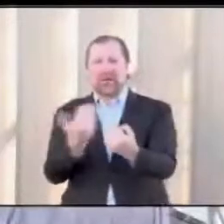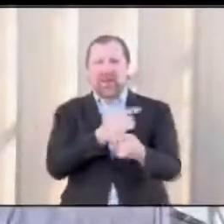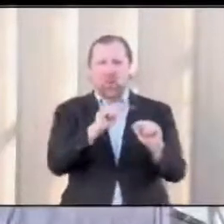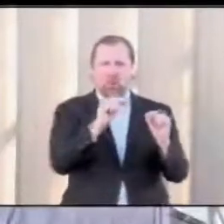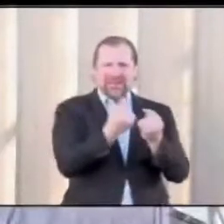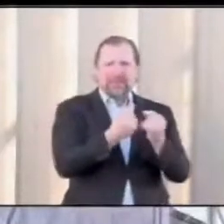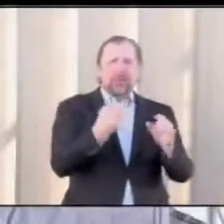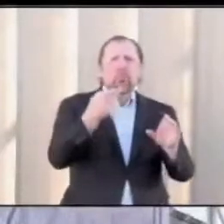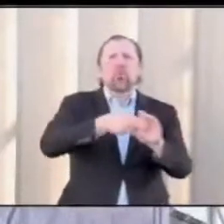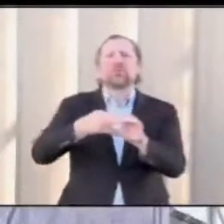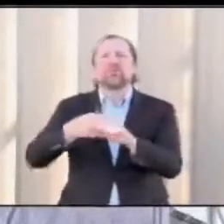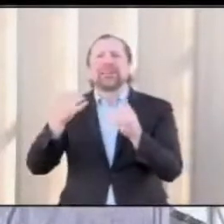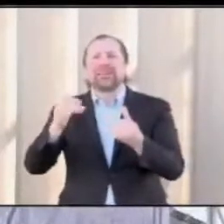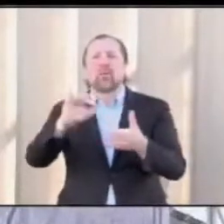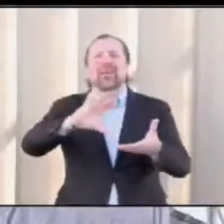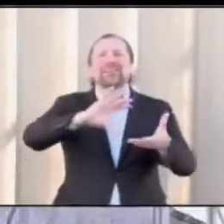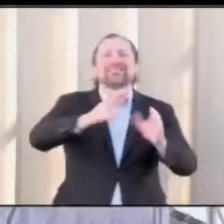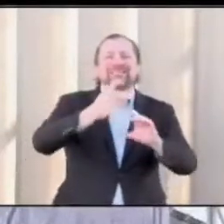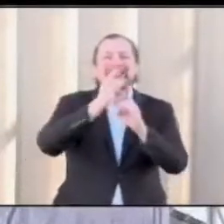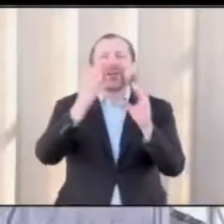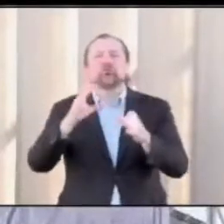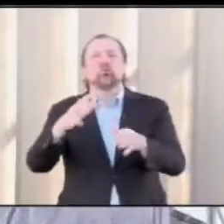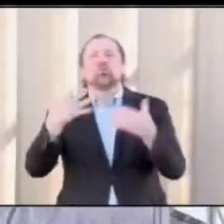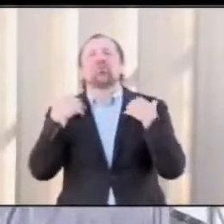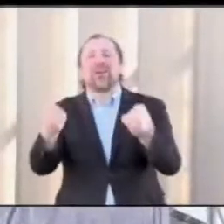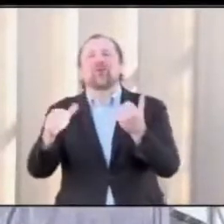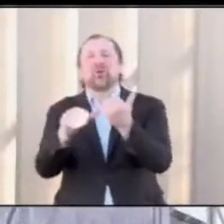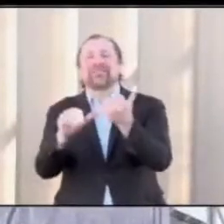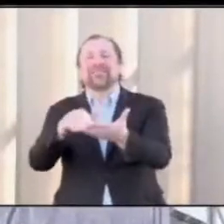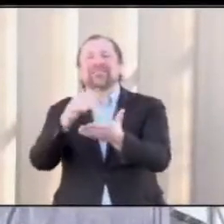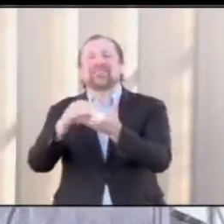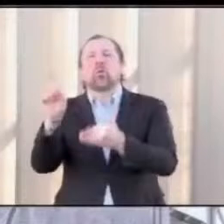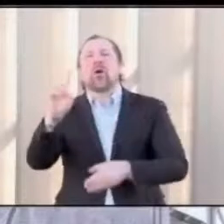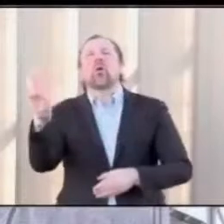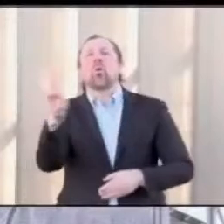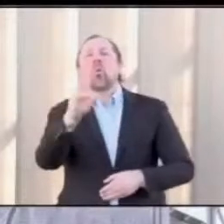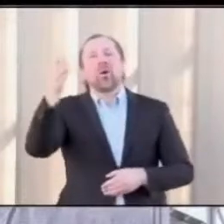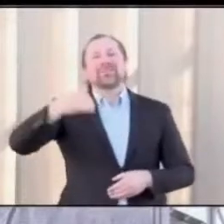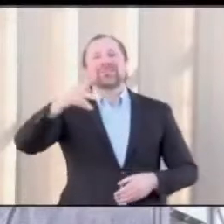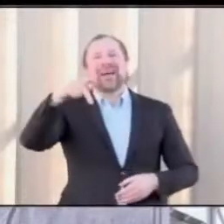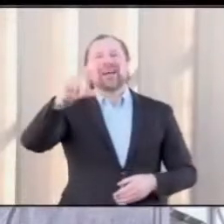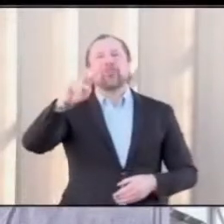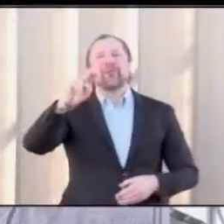also participating in the Disaster Recovery Assistance Center at Westside Pavilions,